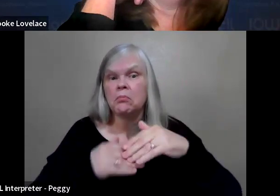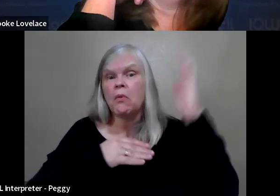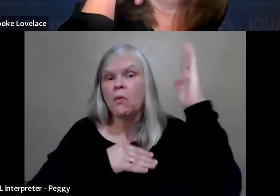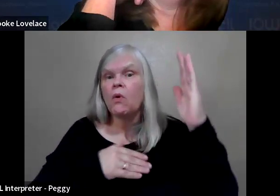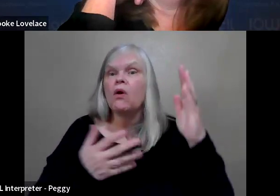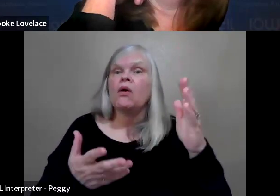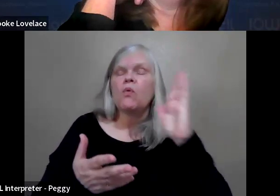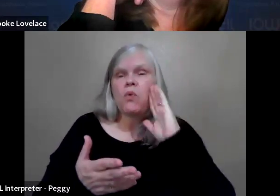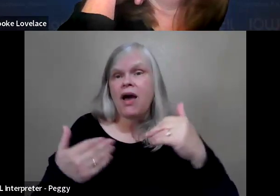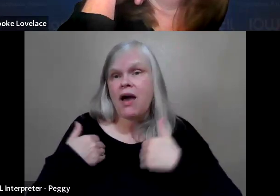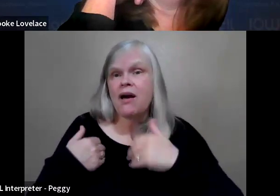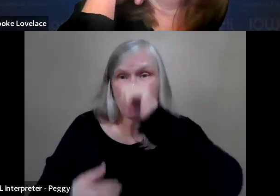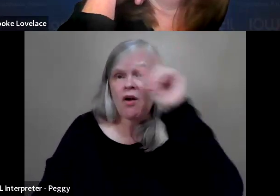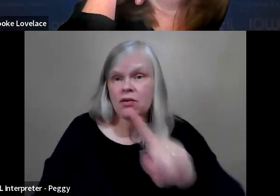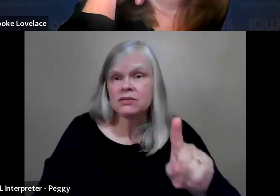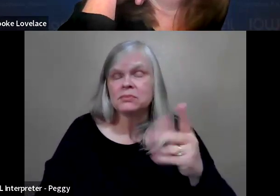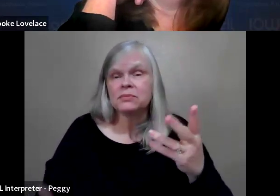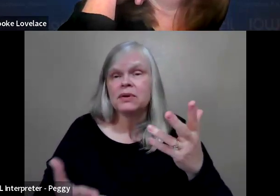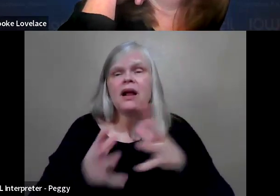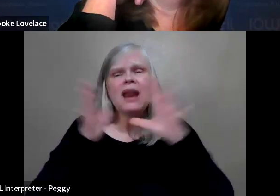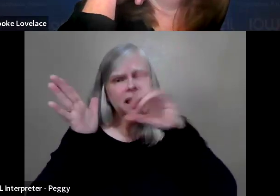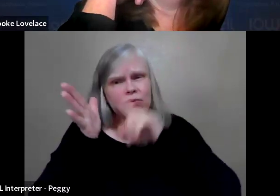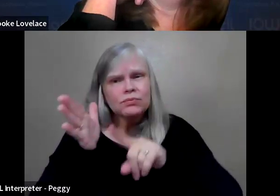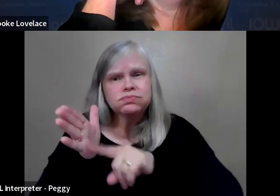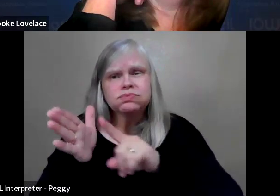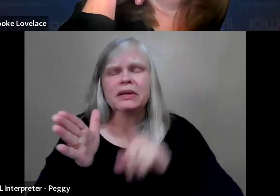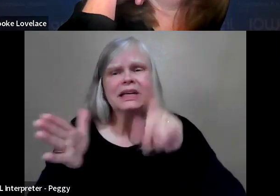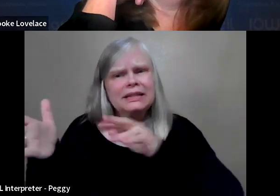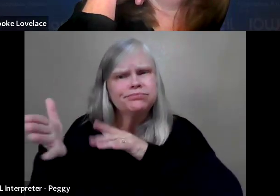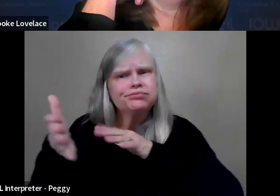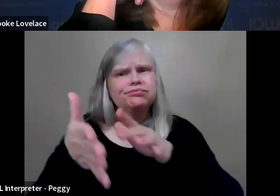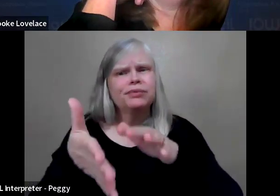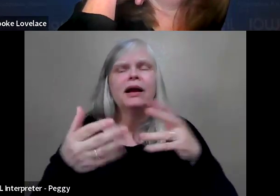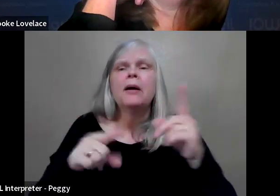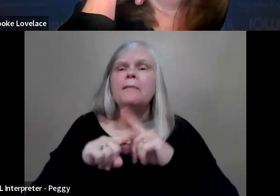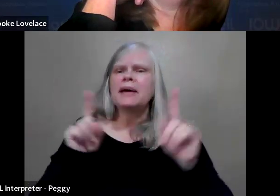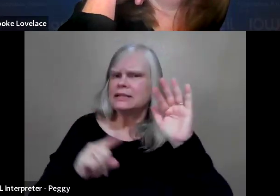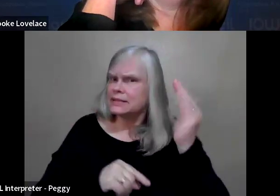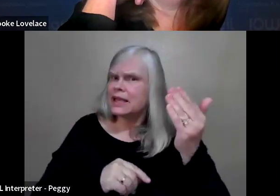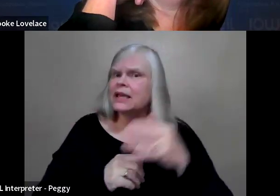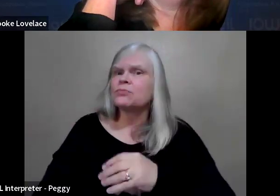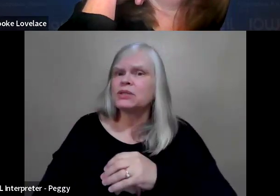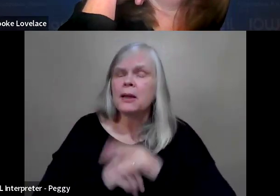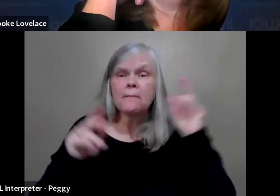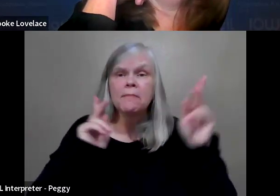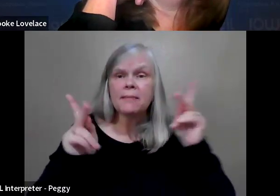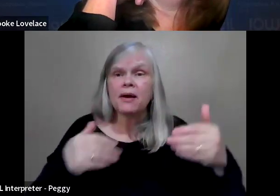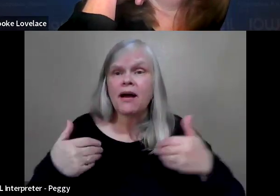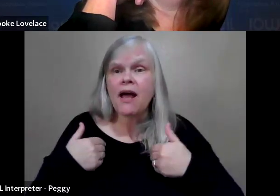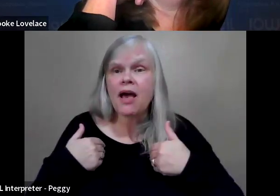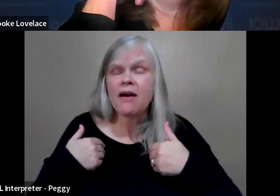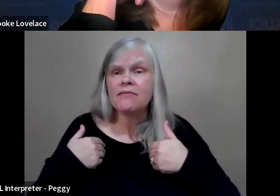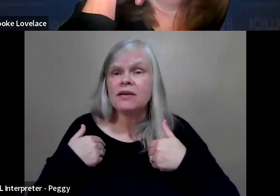Alzheimer's. There is still a lot of research that needs to be done, but it seems that those living with